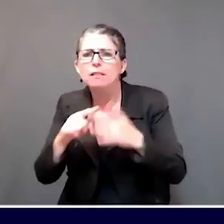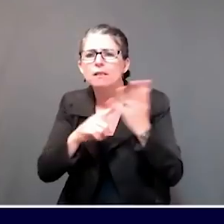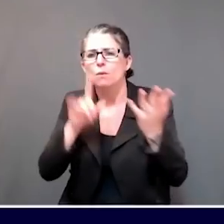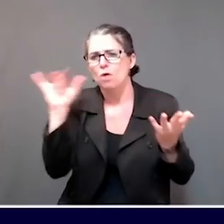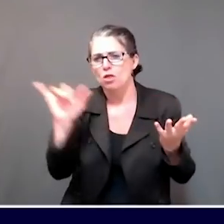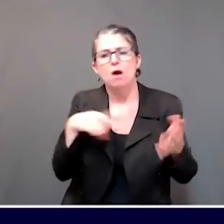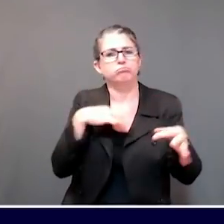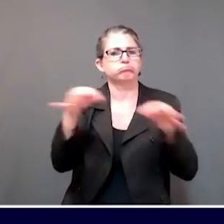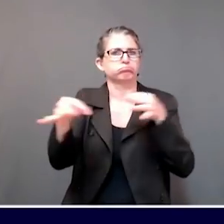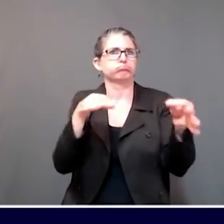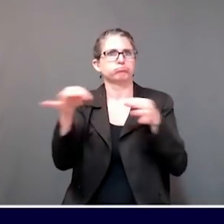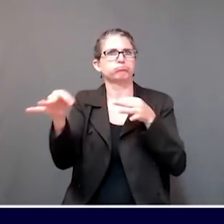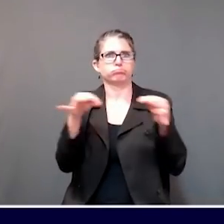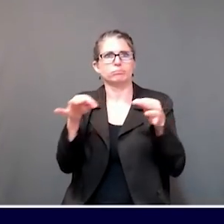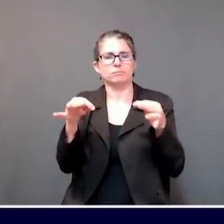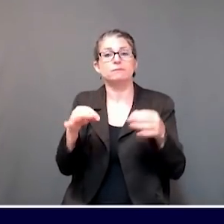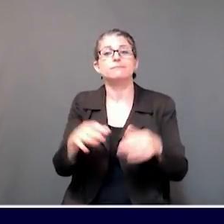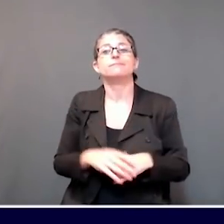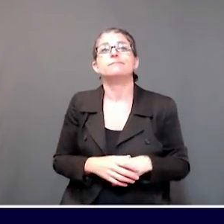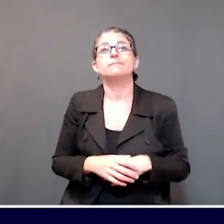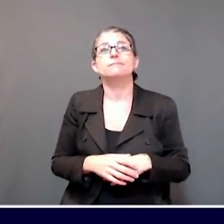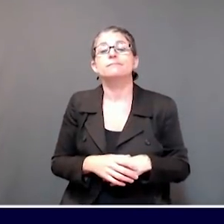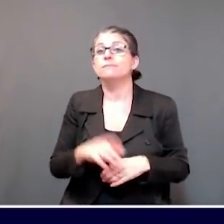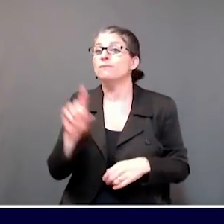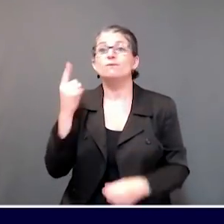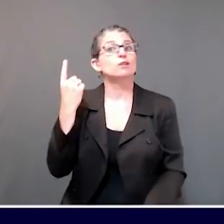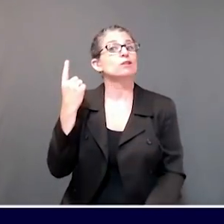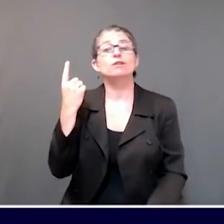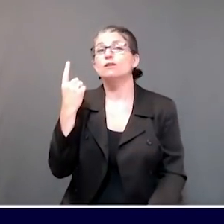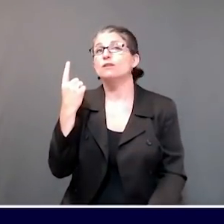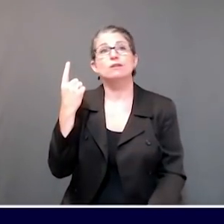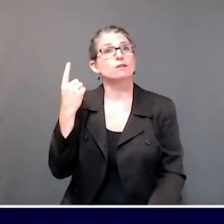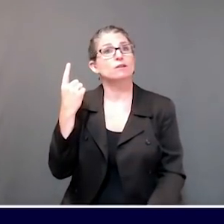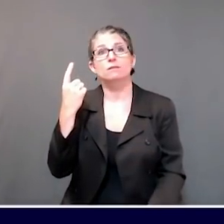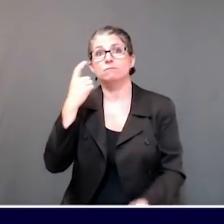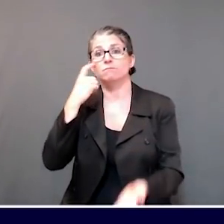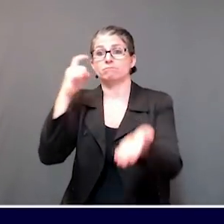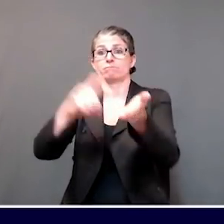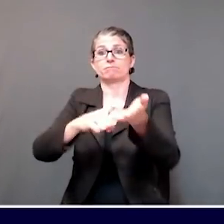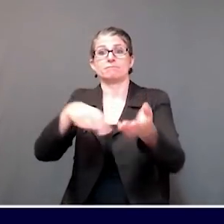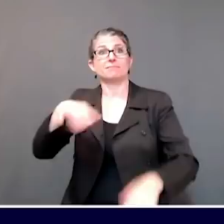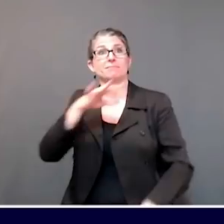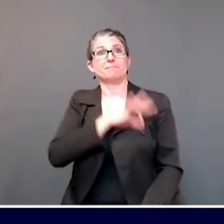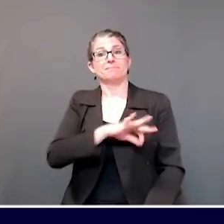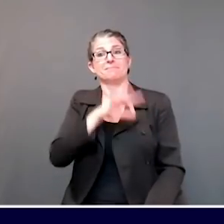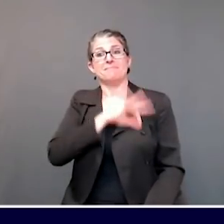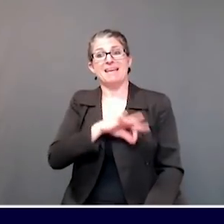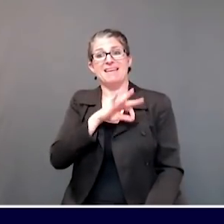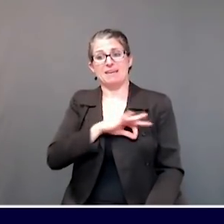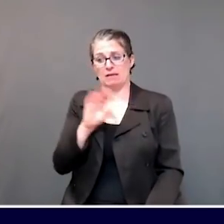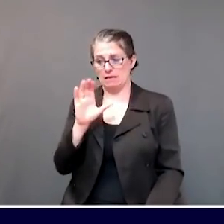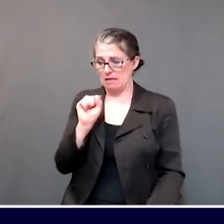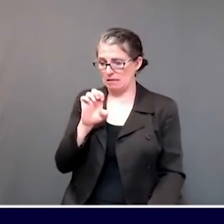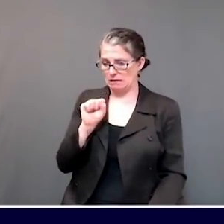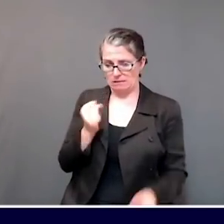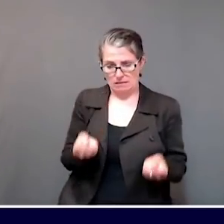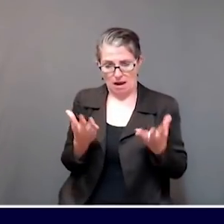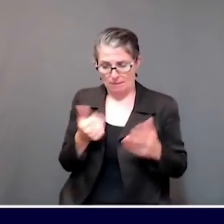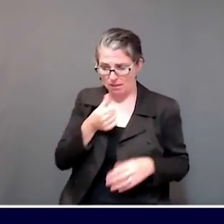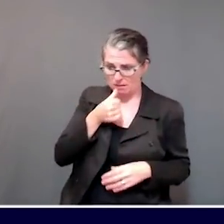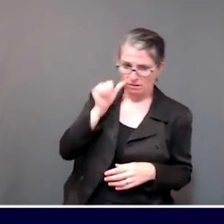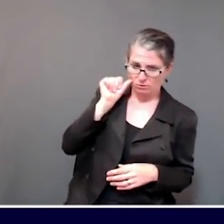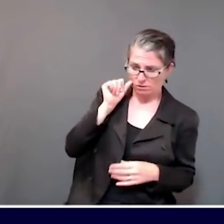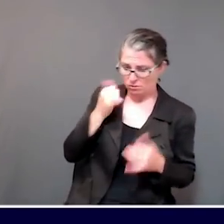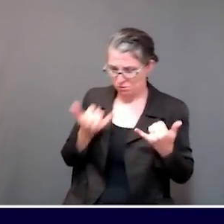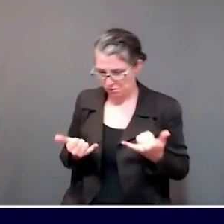Shah, Maine reports only 8 new COVID-19 cases today, 8 additional